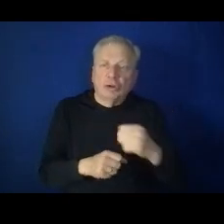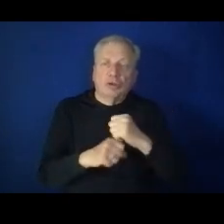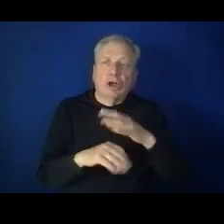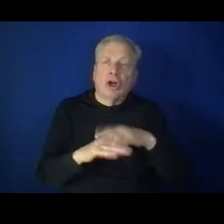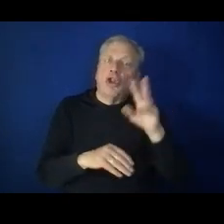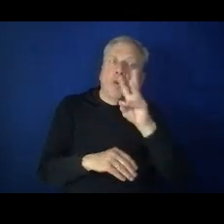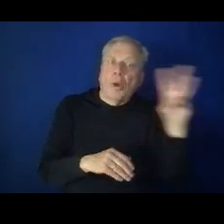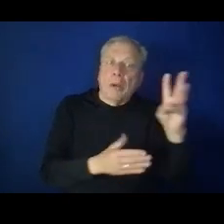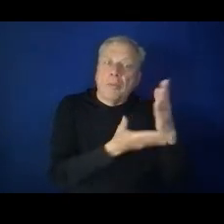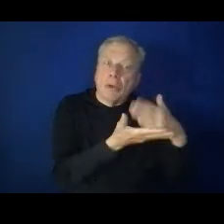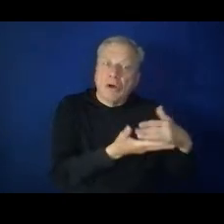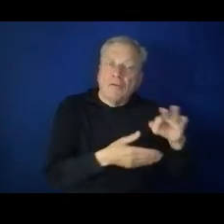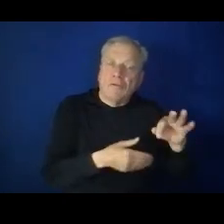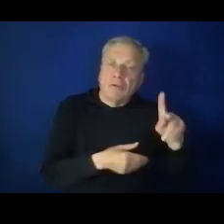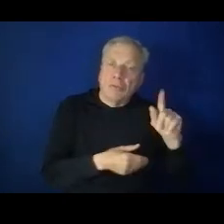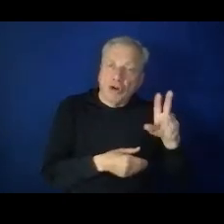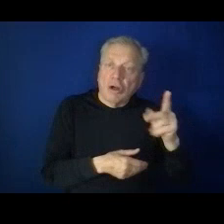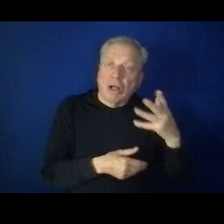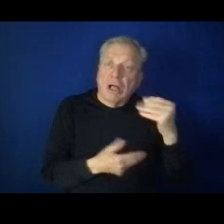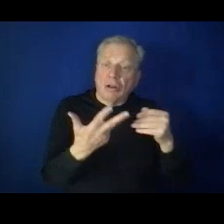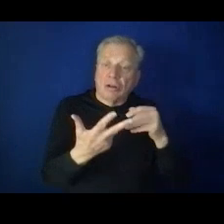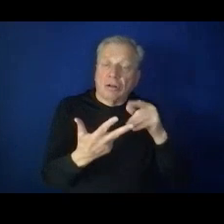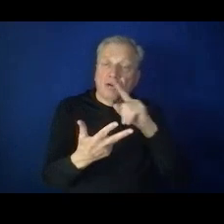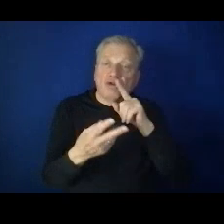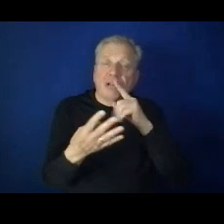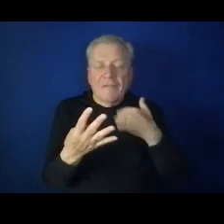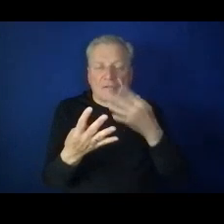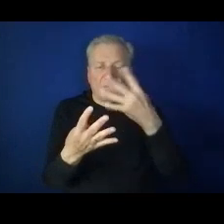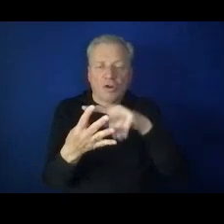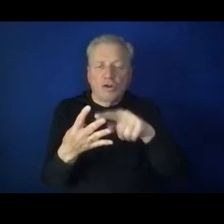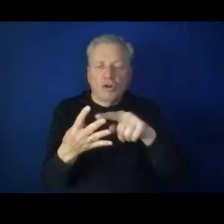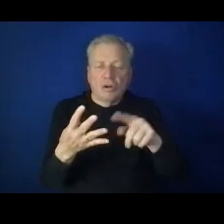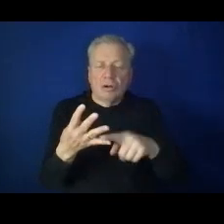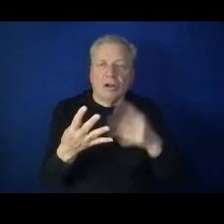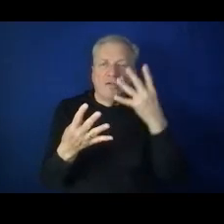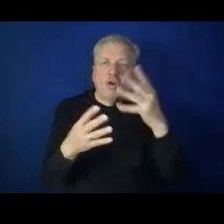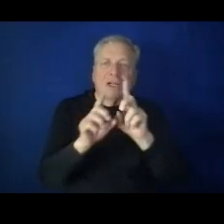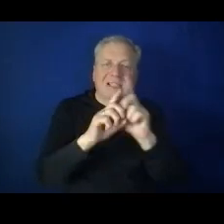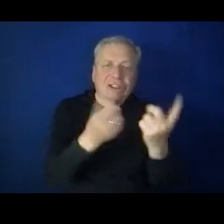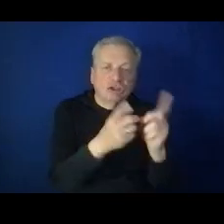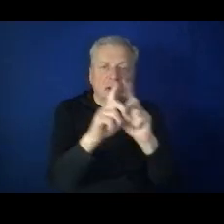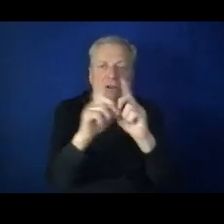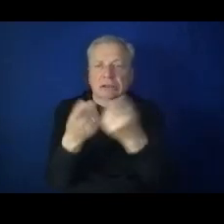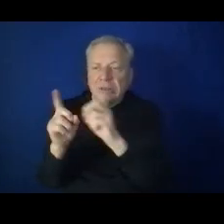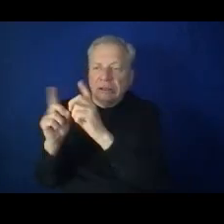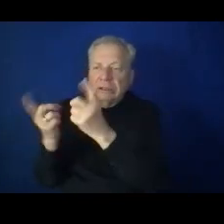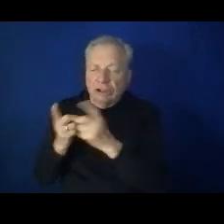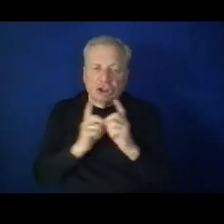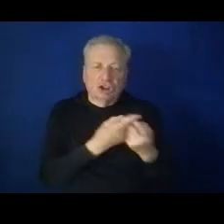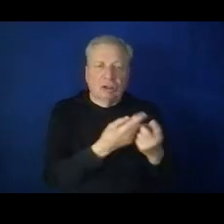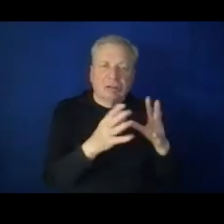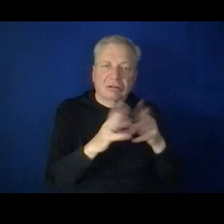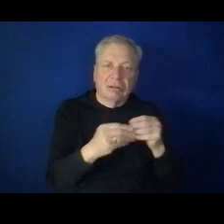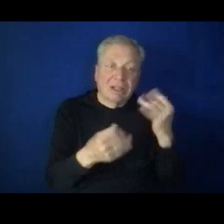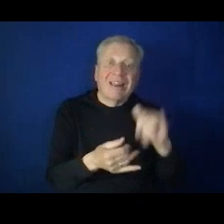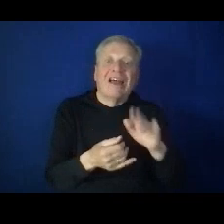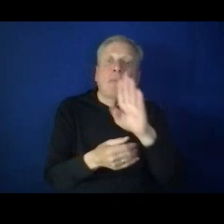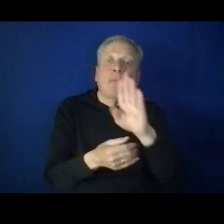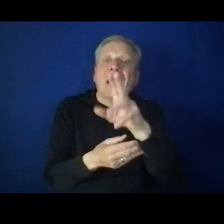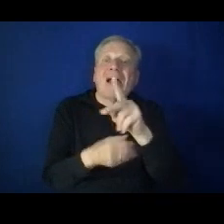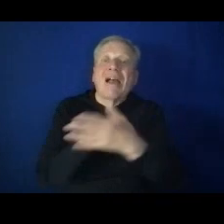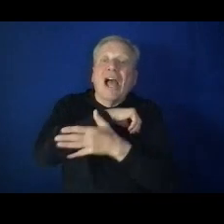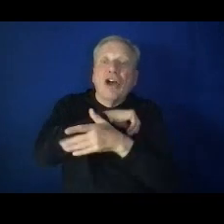park. Your park has actually four main districts if we include the backcountry district. So the entirety of the backcountry is now a